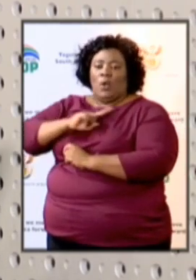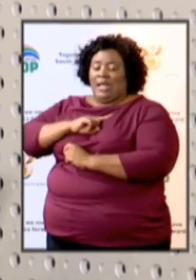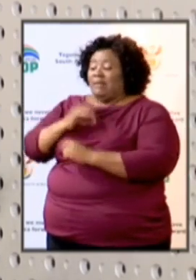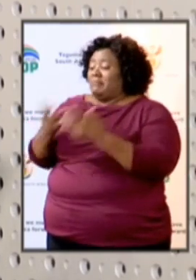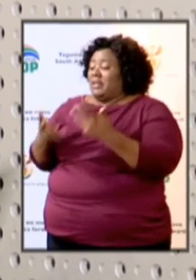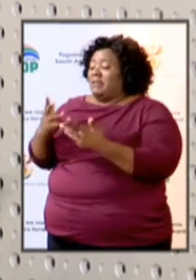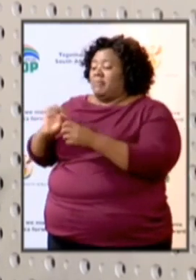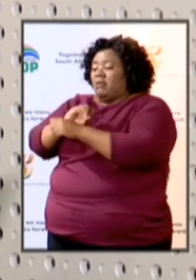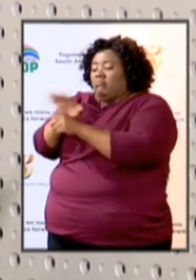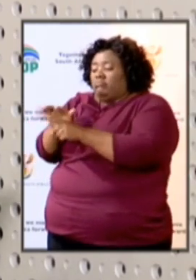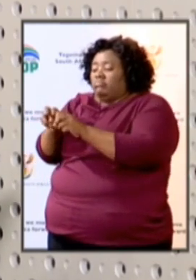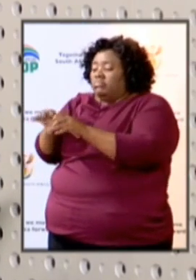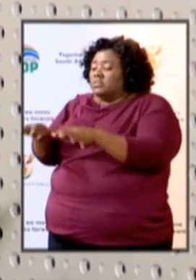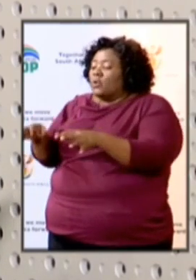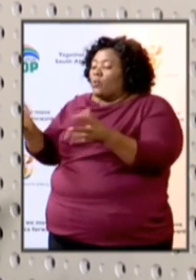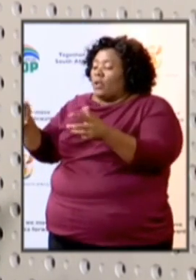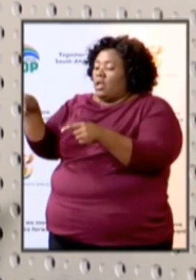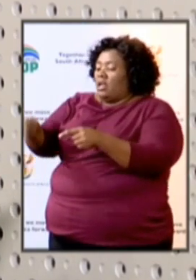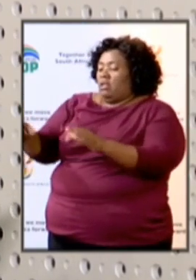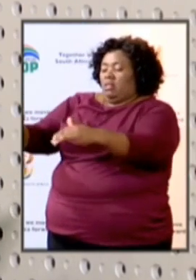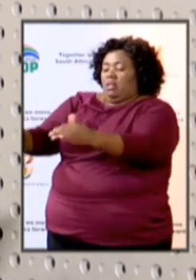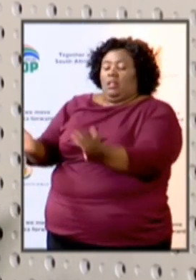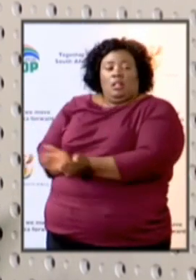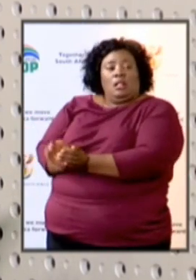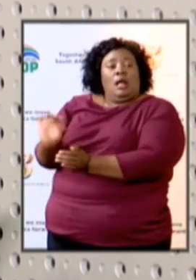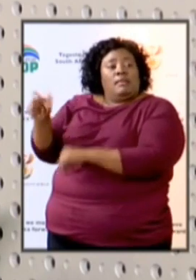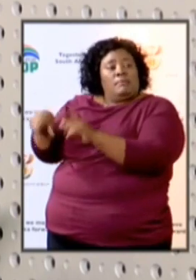basin and other people may get it.